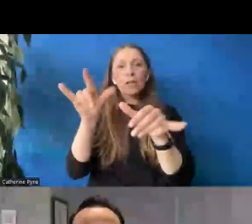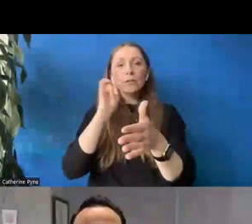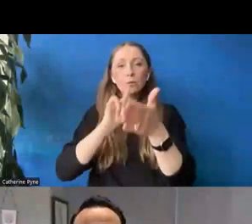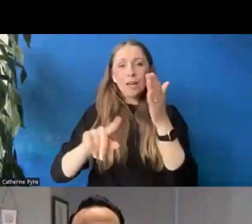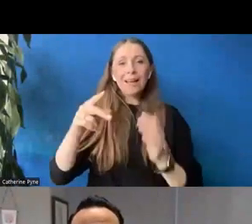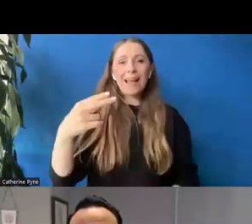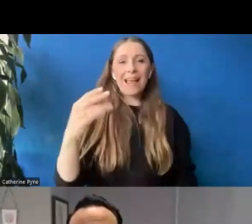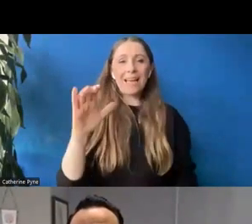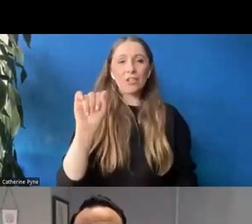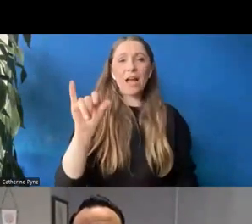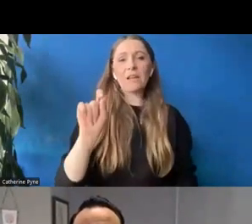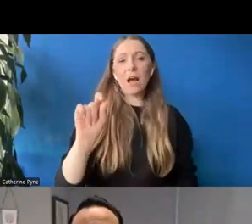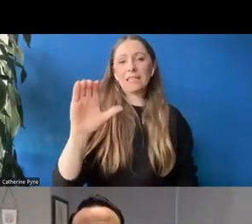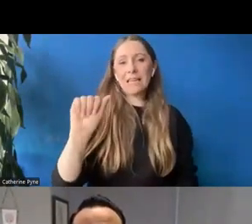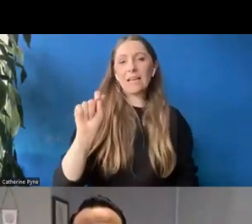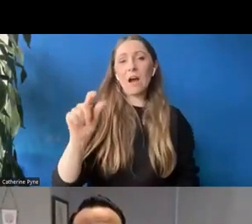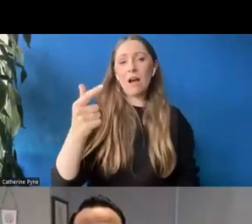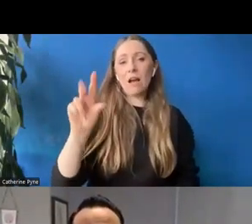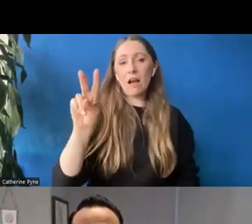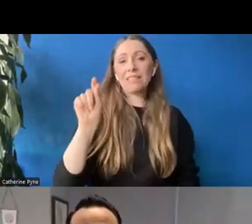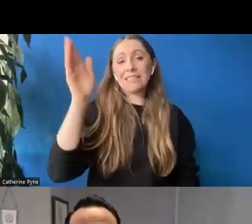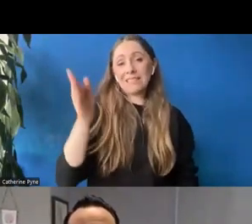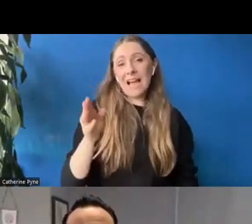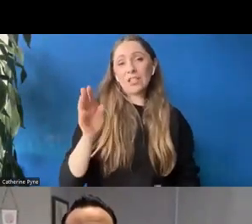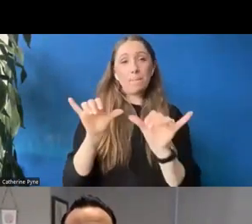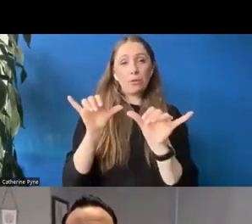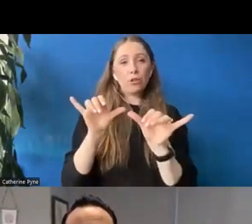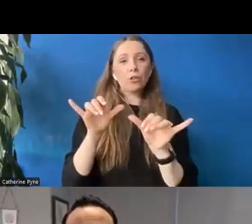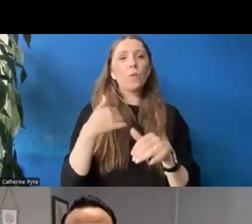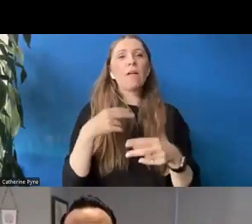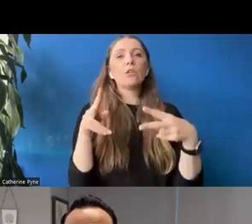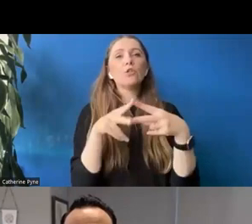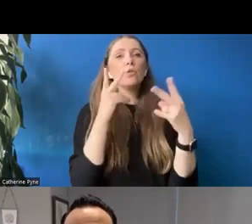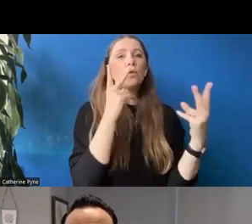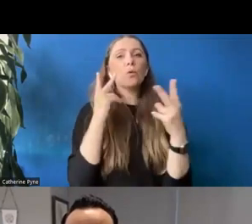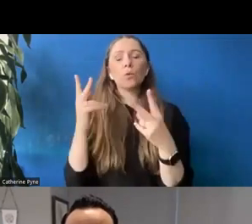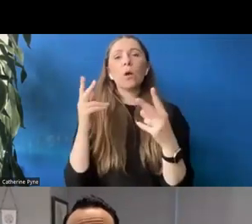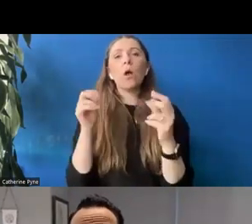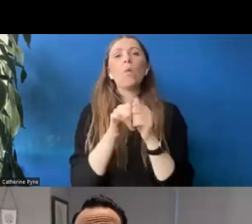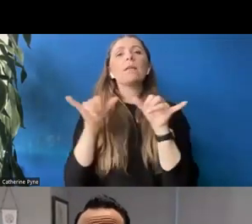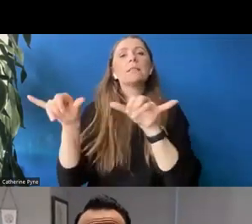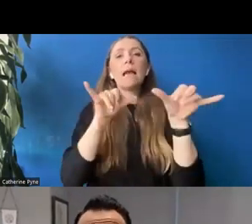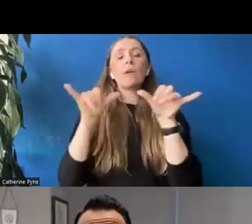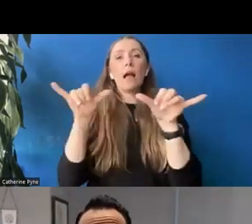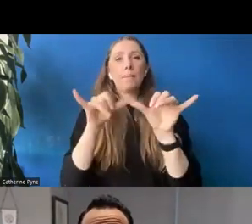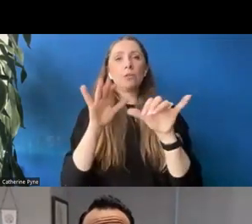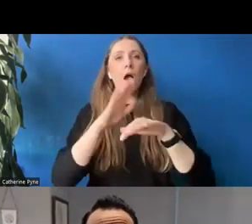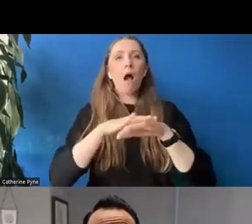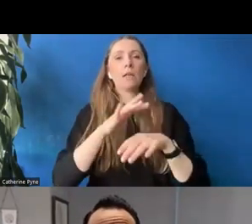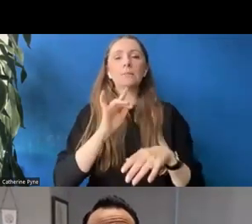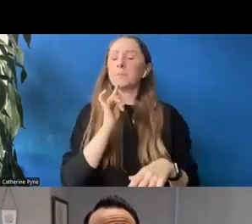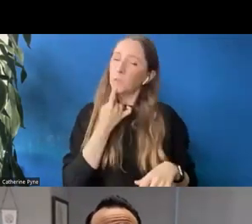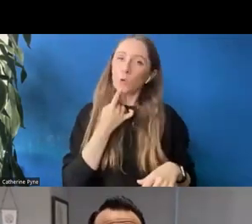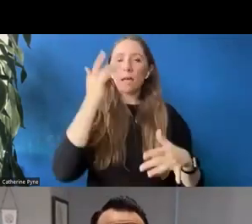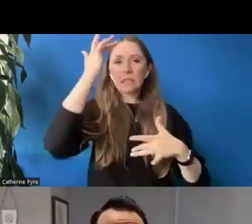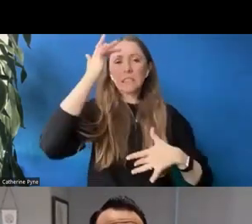hchi.ca.gov/measures. There are 4 distinct views in this report presenting standardized measures on chronic conditions,